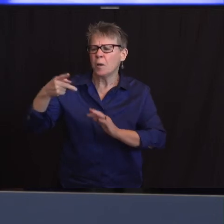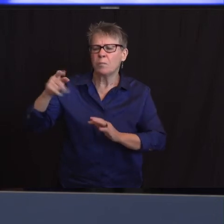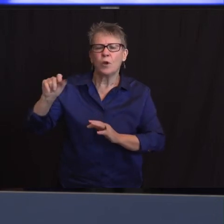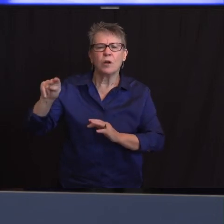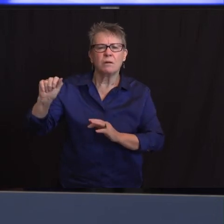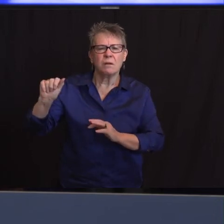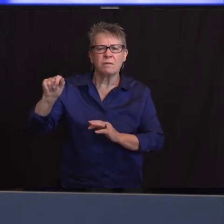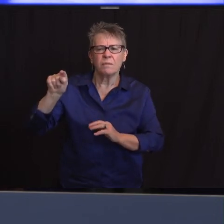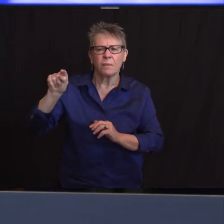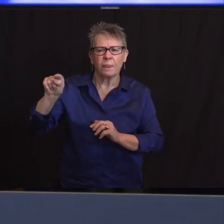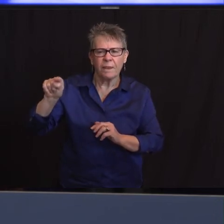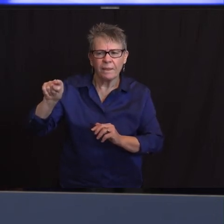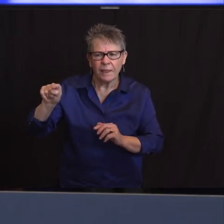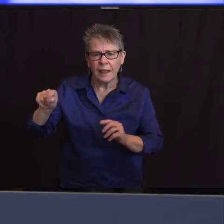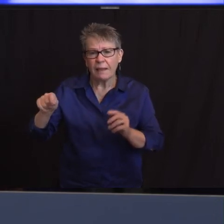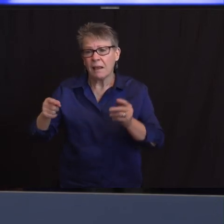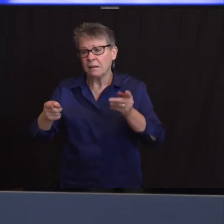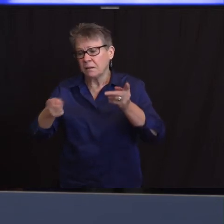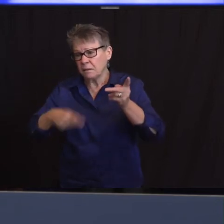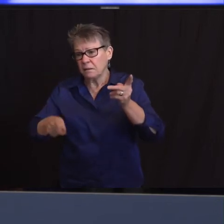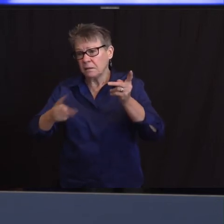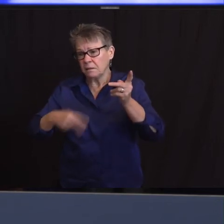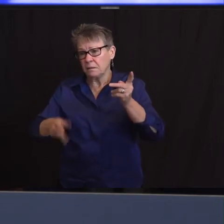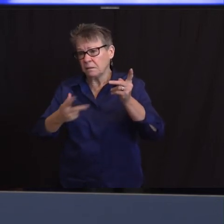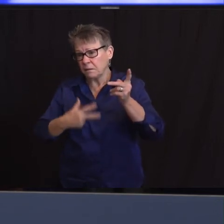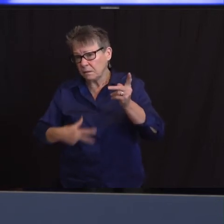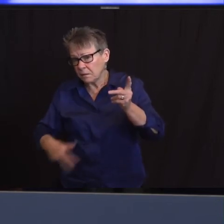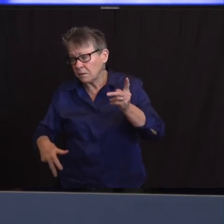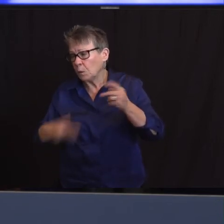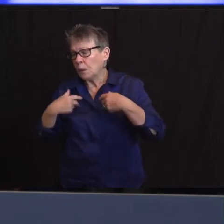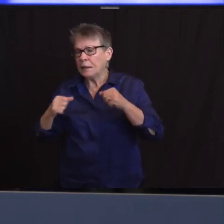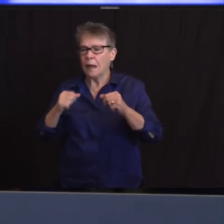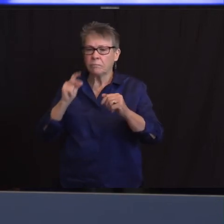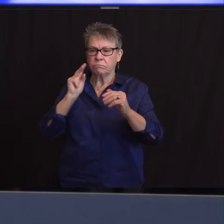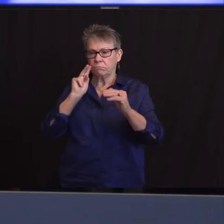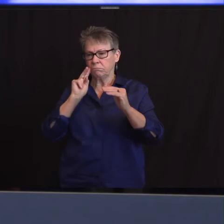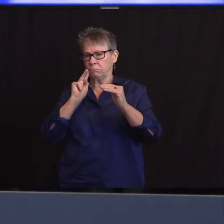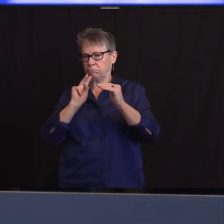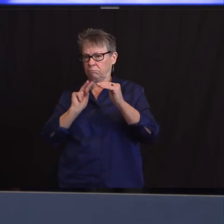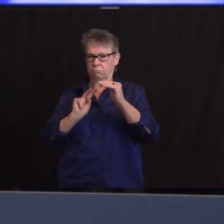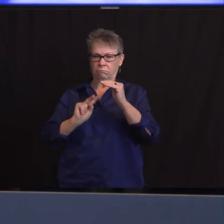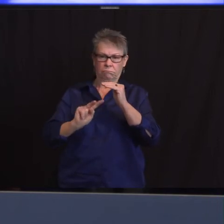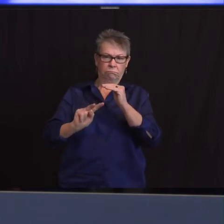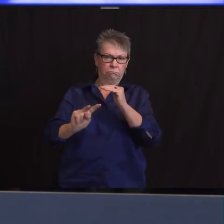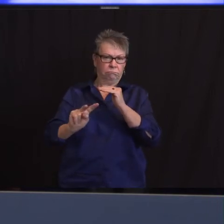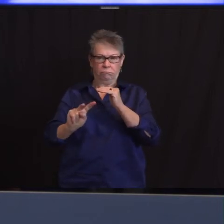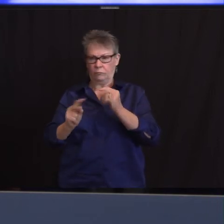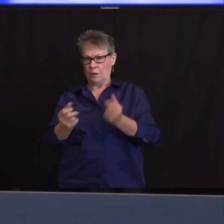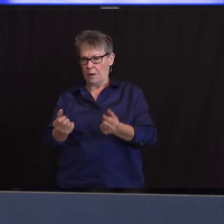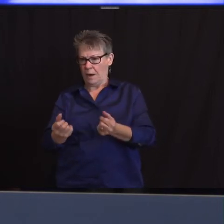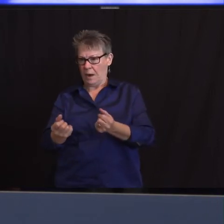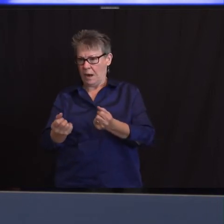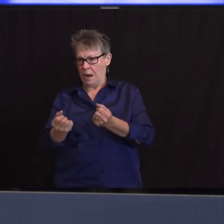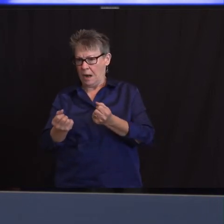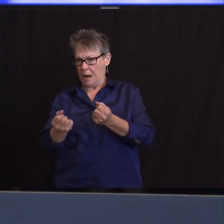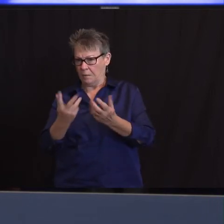3 weeks to give us some predictability for the points of dispensing for the vaccination sites.